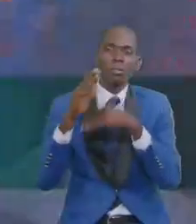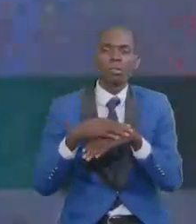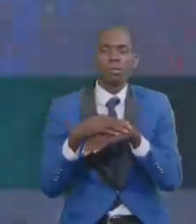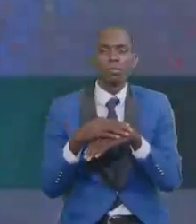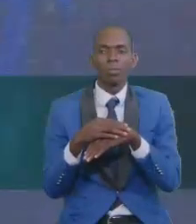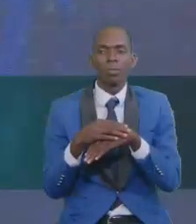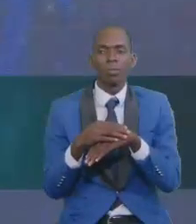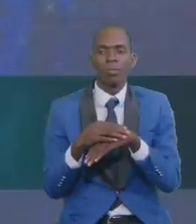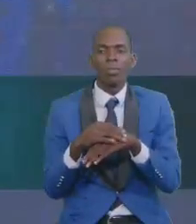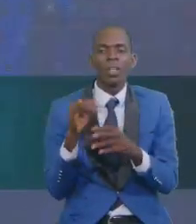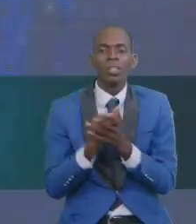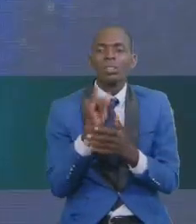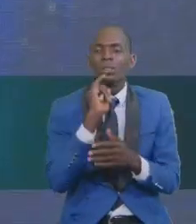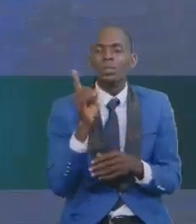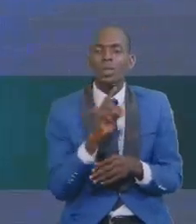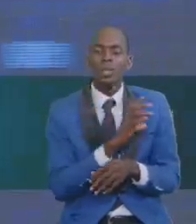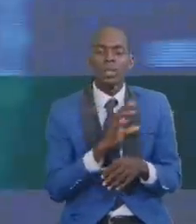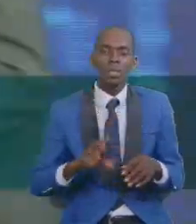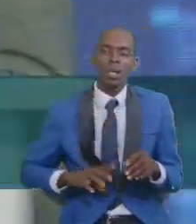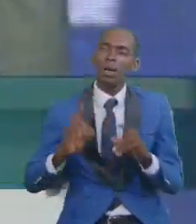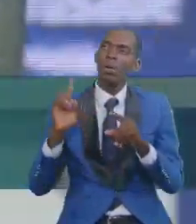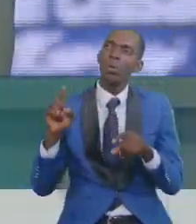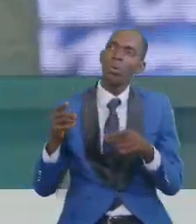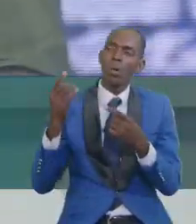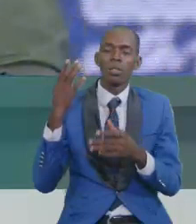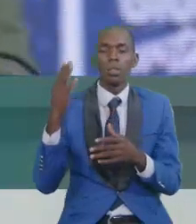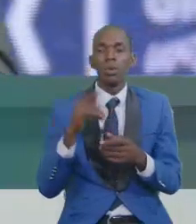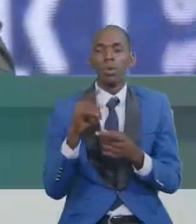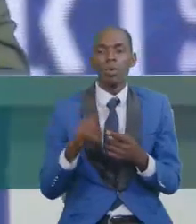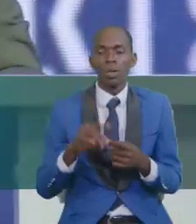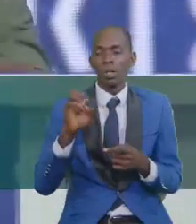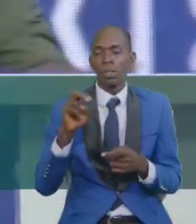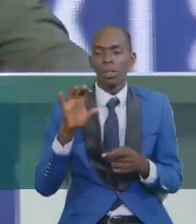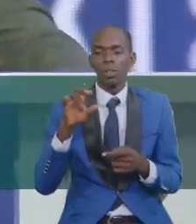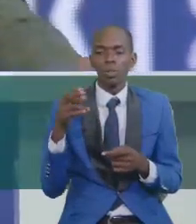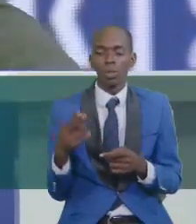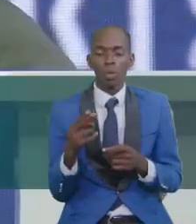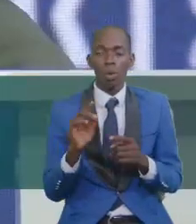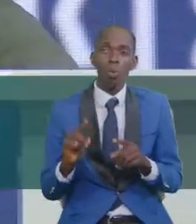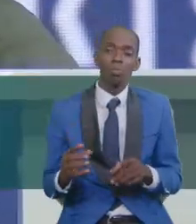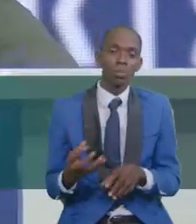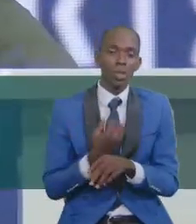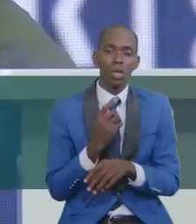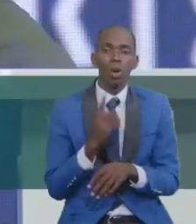that's where he went. When Enoch was taken up, he went to heaven.